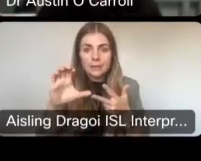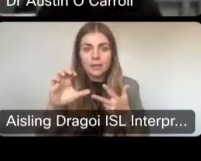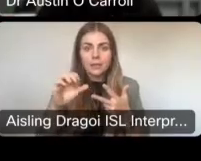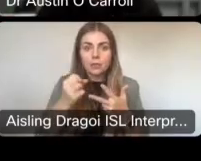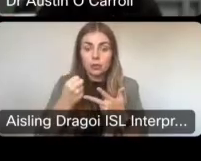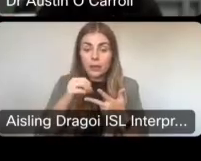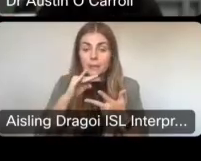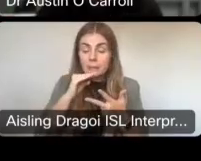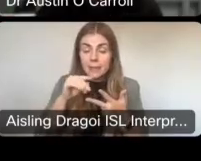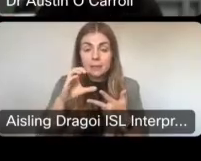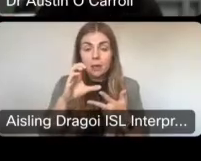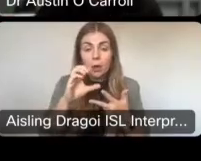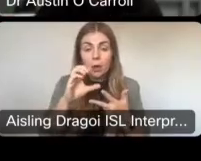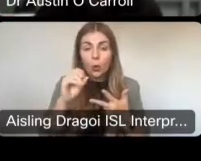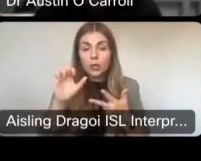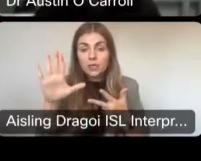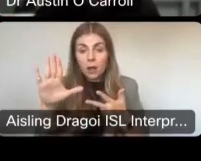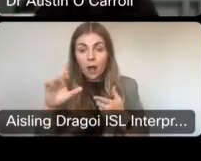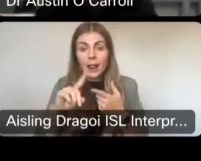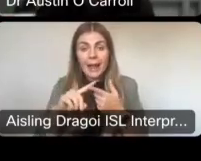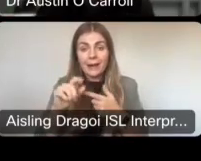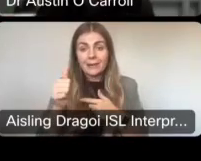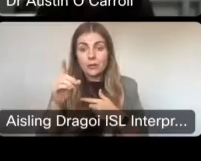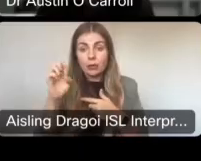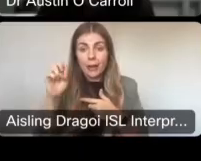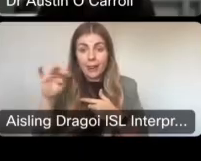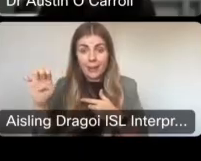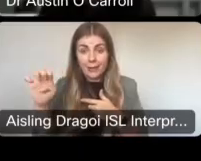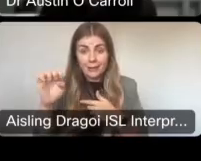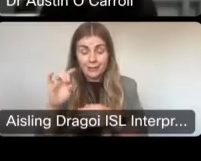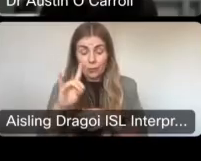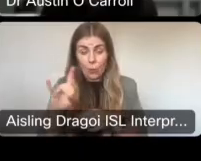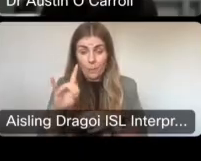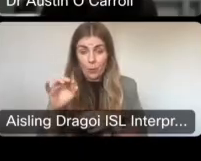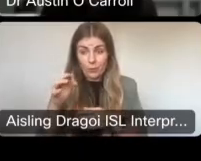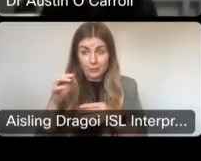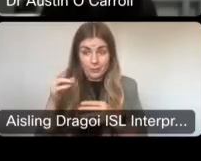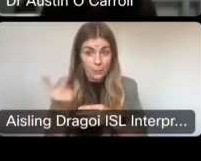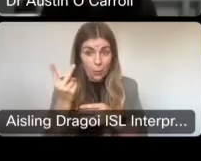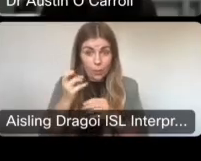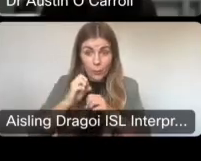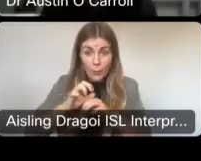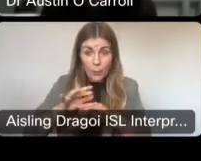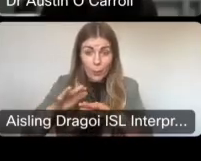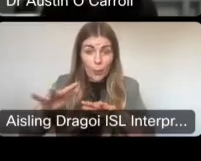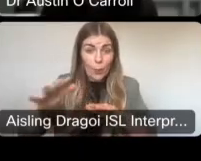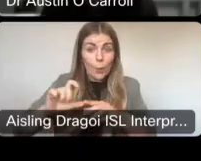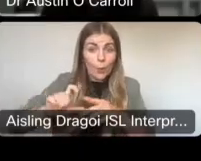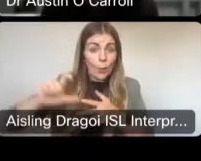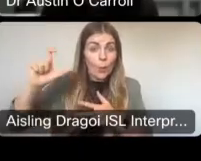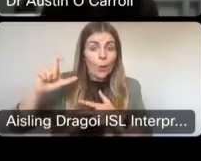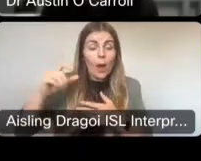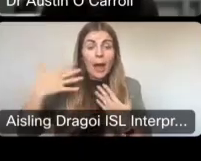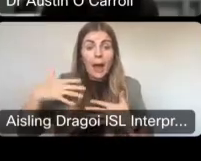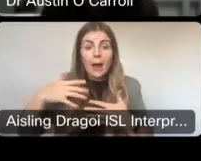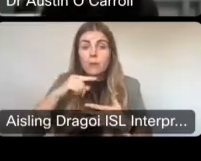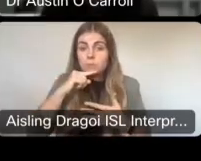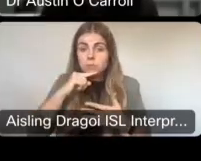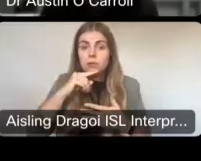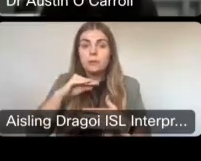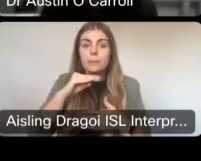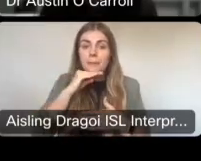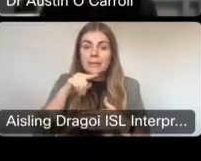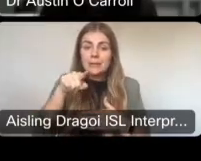these cortisol and adrenaline. We know, for example, strong, prolonged release of stress hormones causes you to have reduced